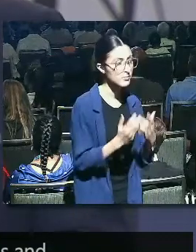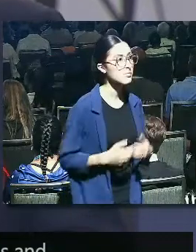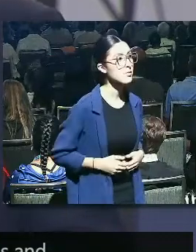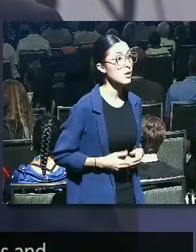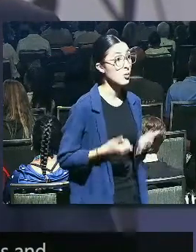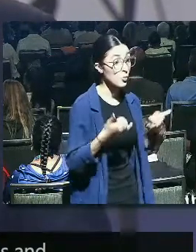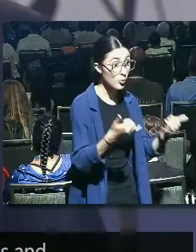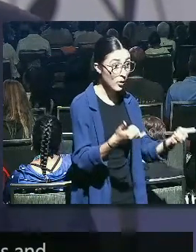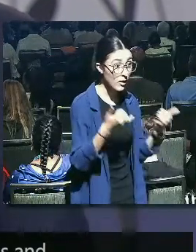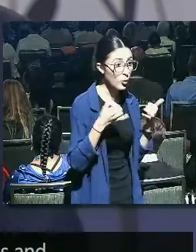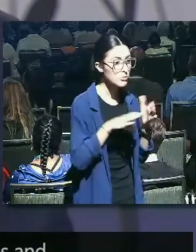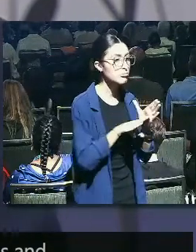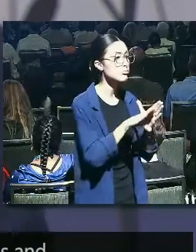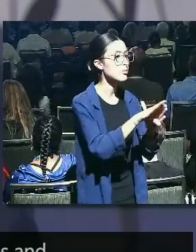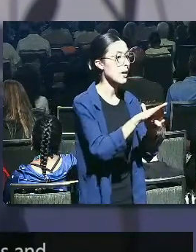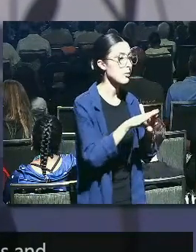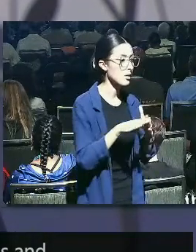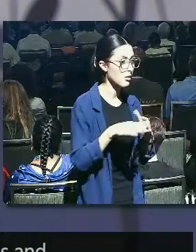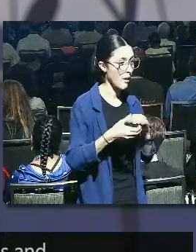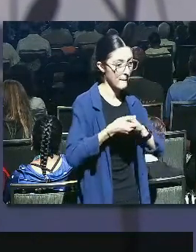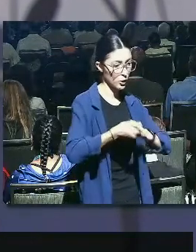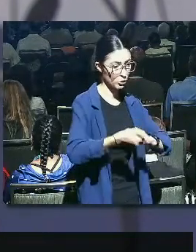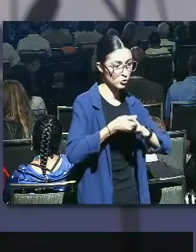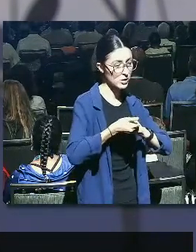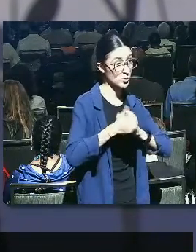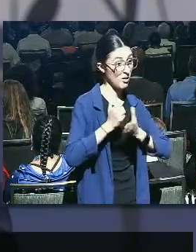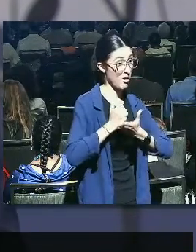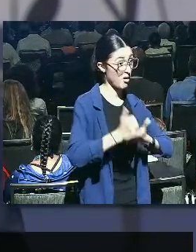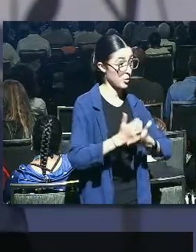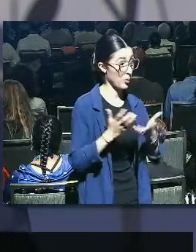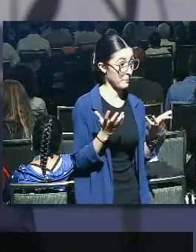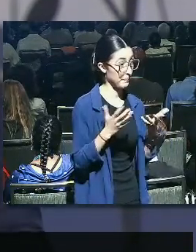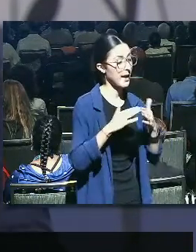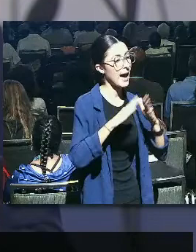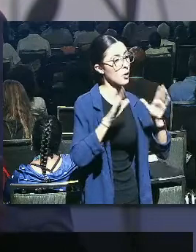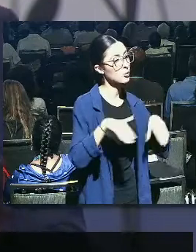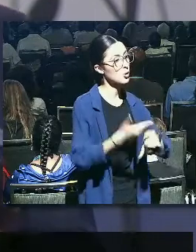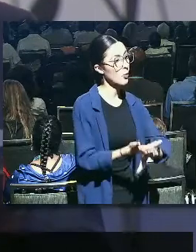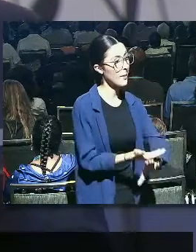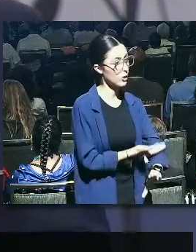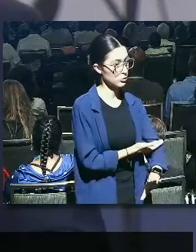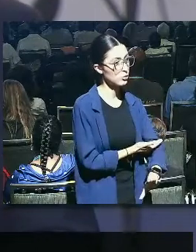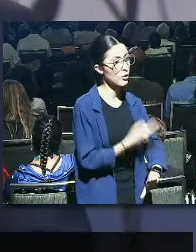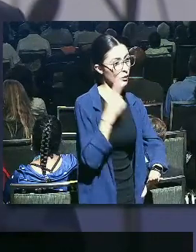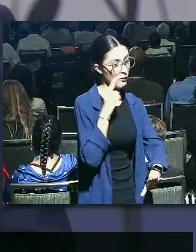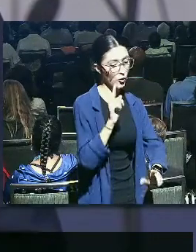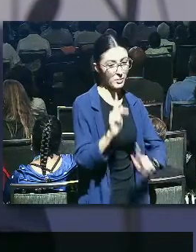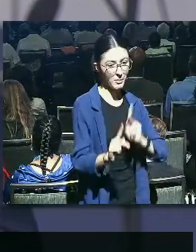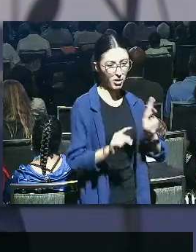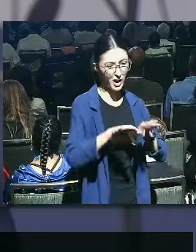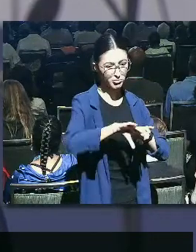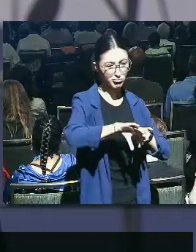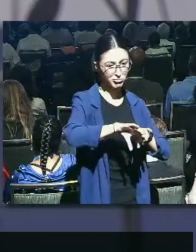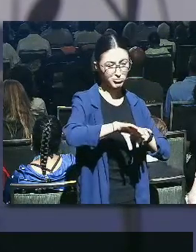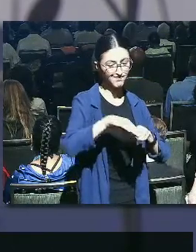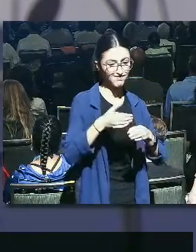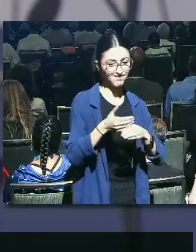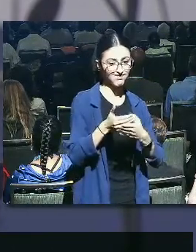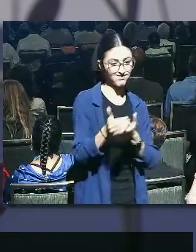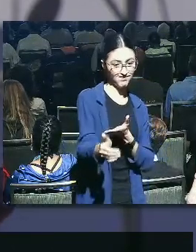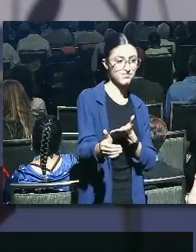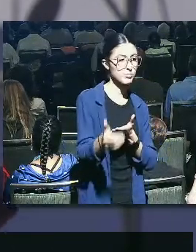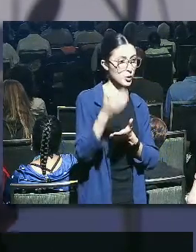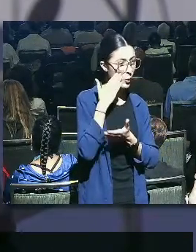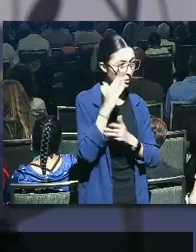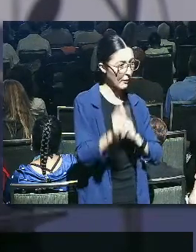partnership to significantly help with housing repairs for the marginalized populations of those homes that were